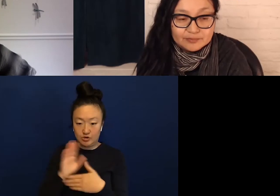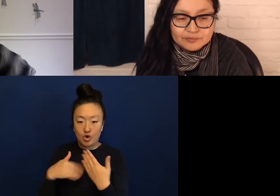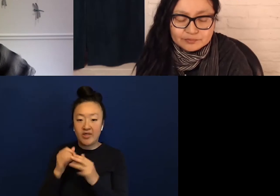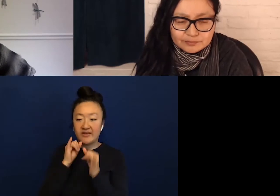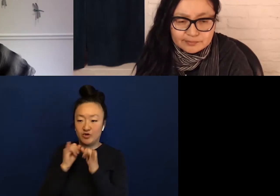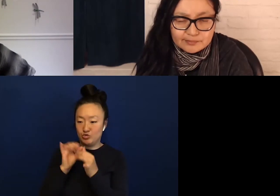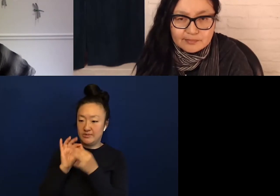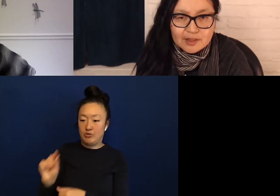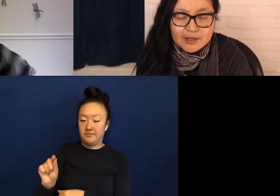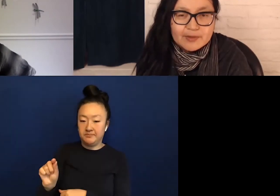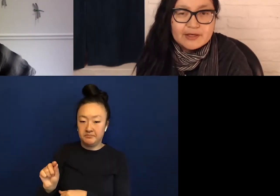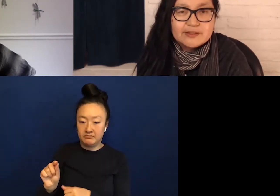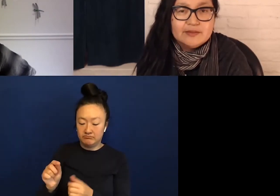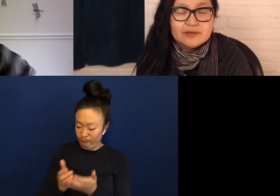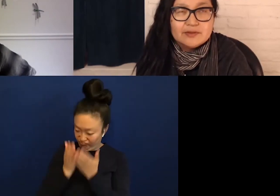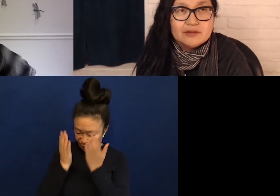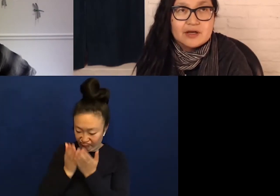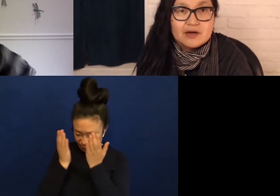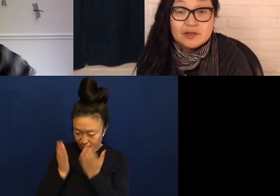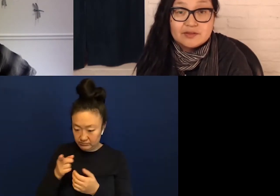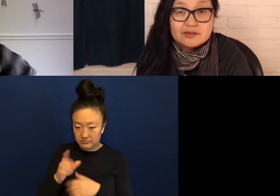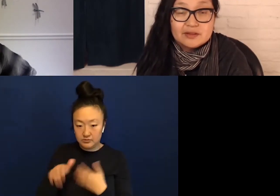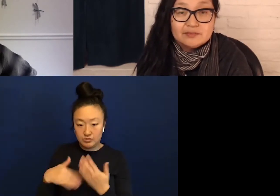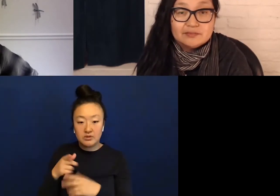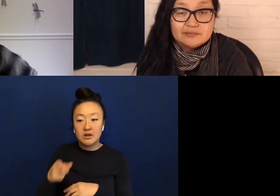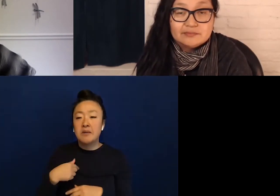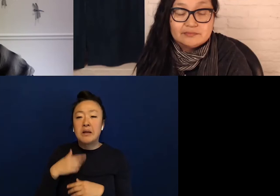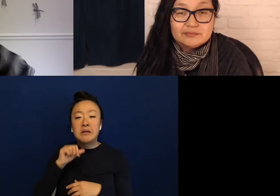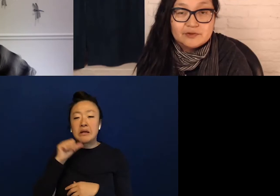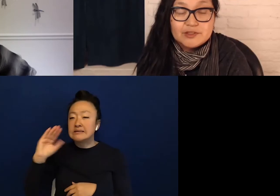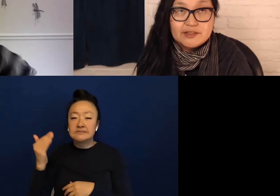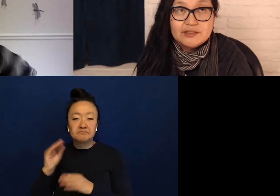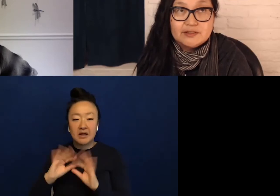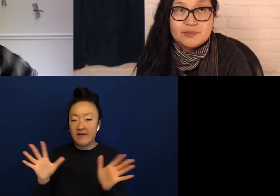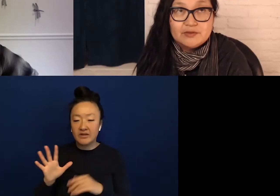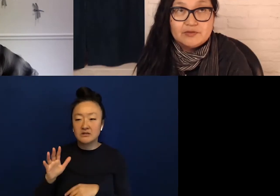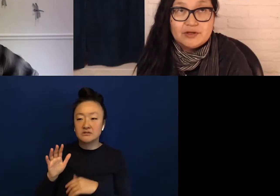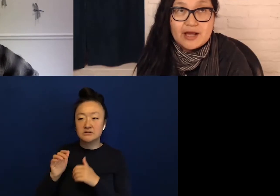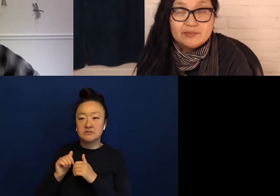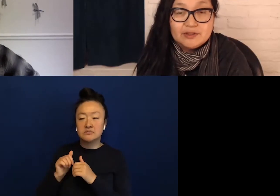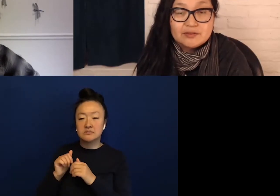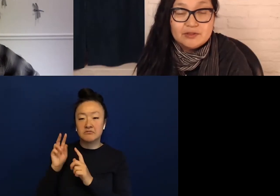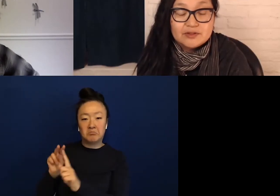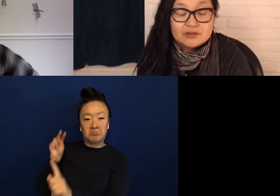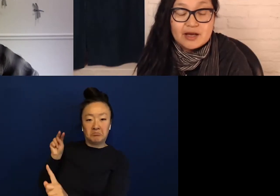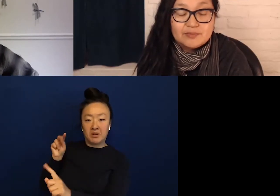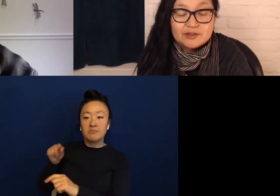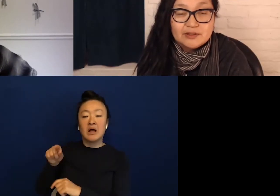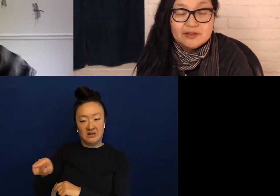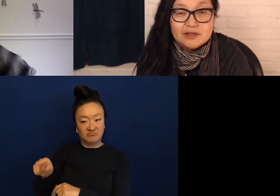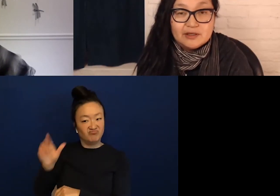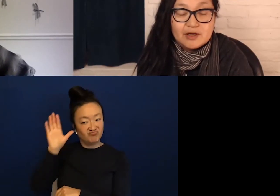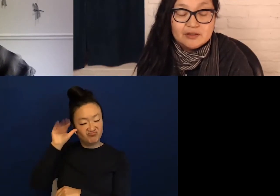that it might not seem obvious from a distance, but he was very adamant when he